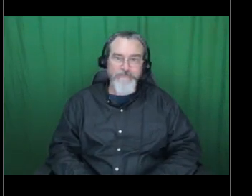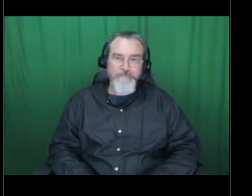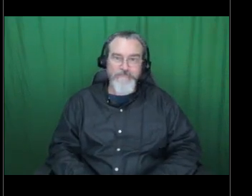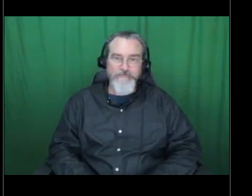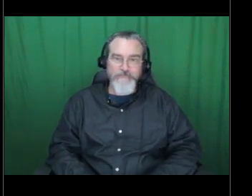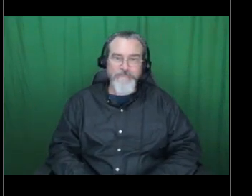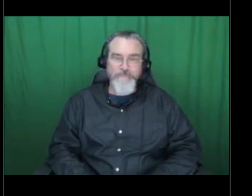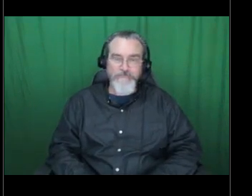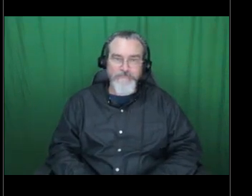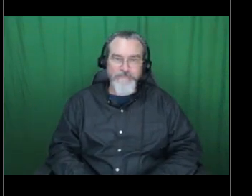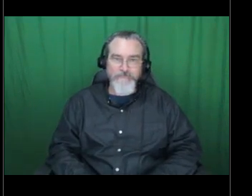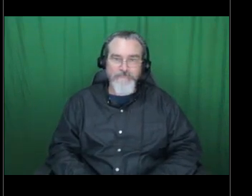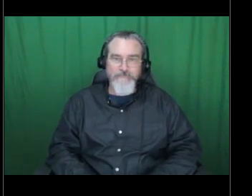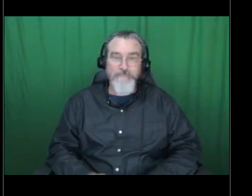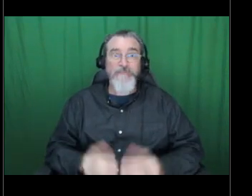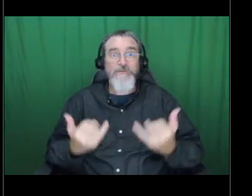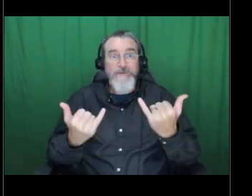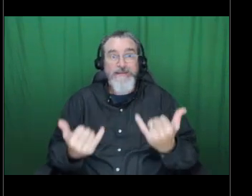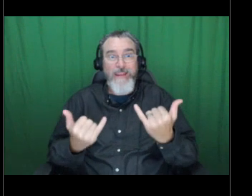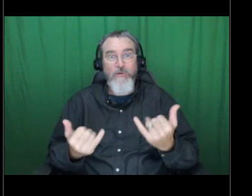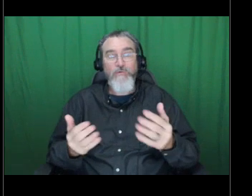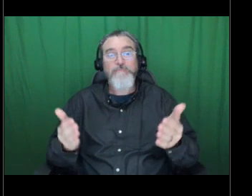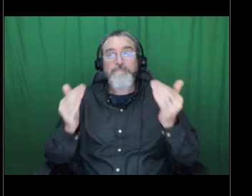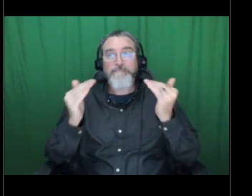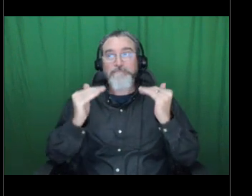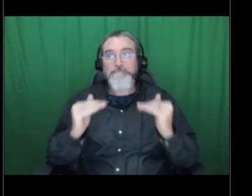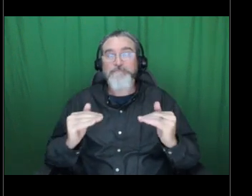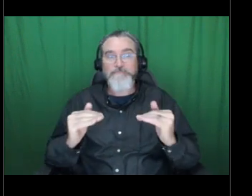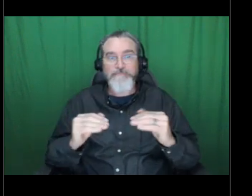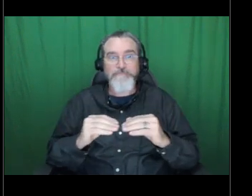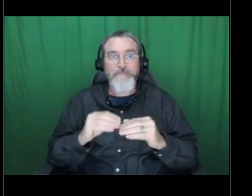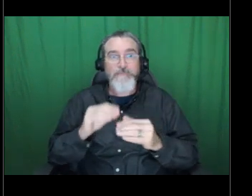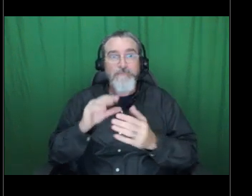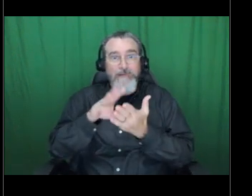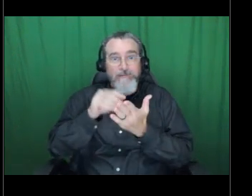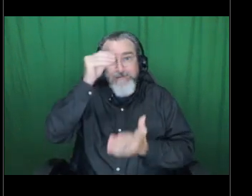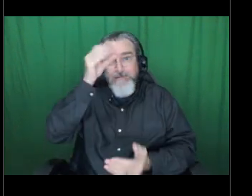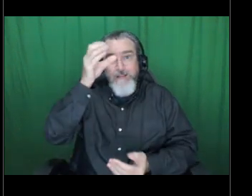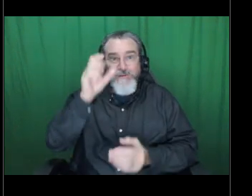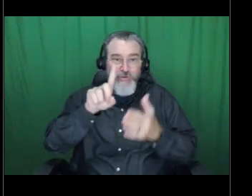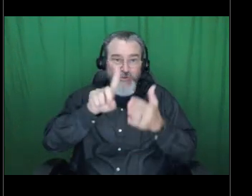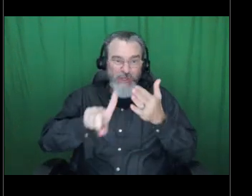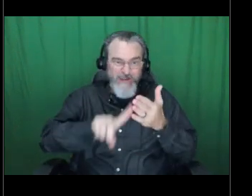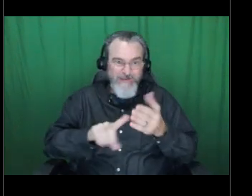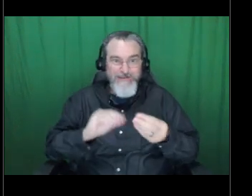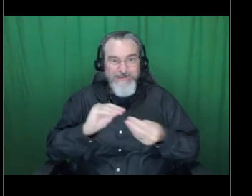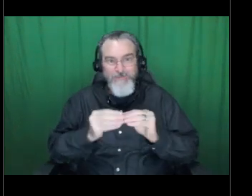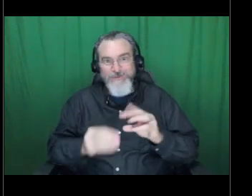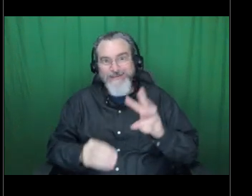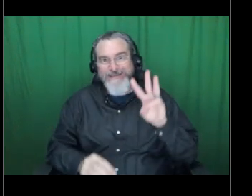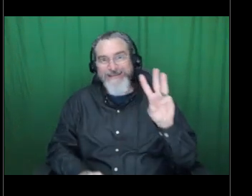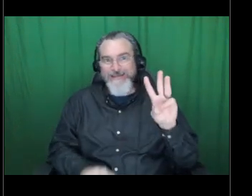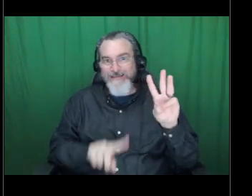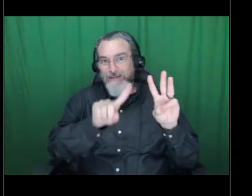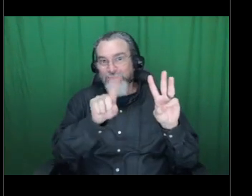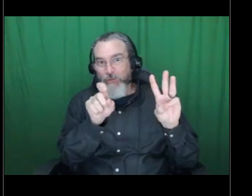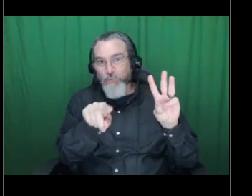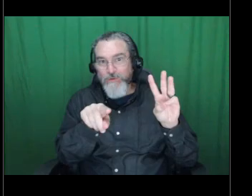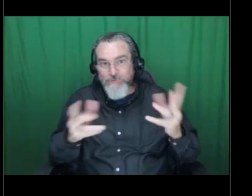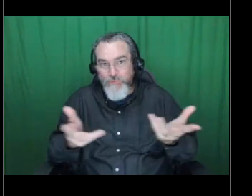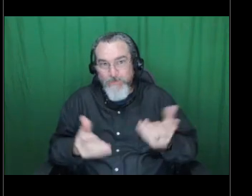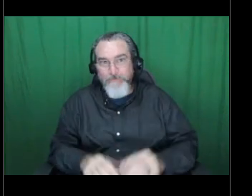And now that brings us to our next knowledge check. Knowledge check 6 reads,